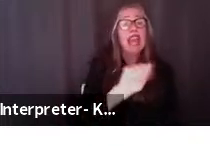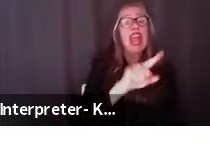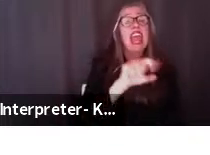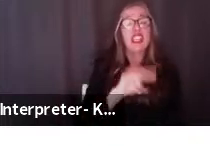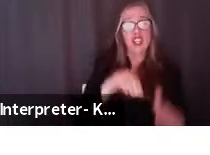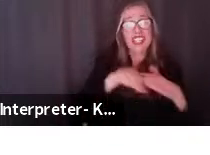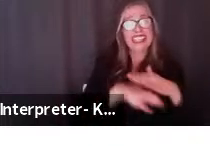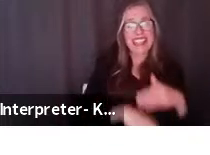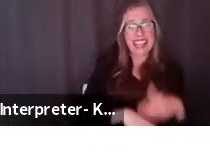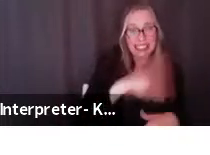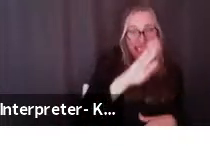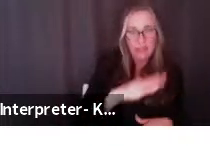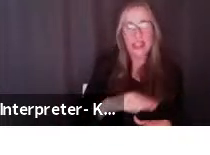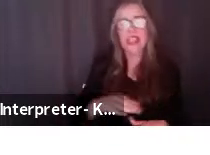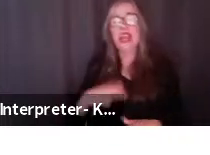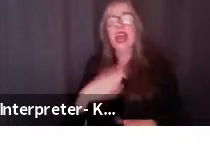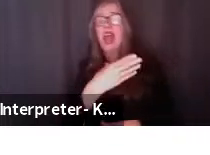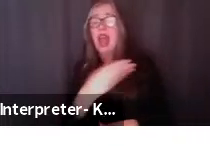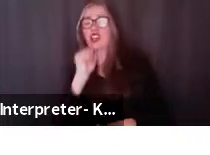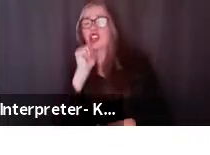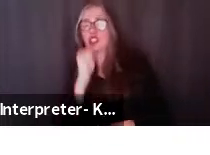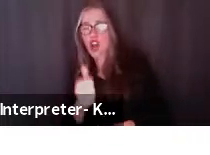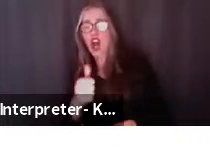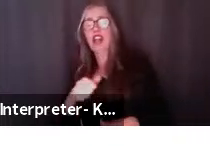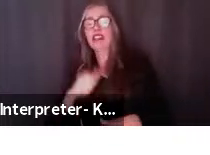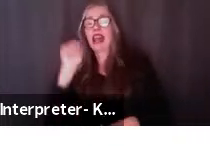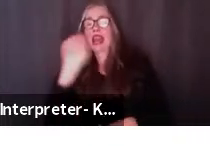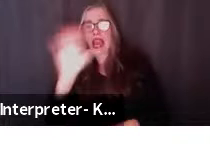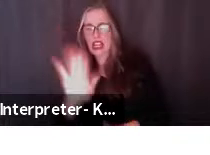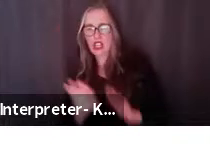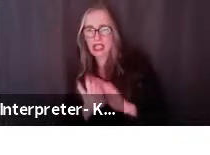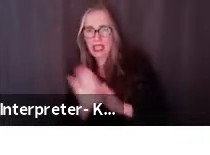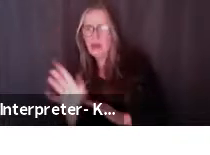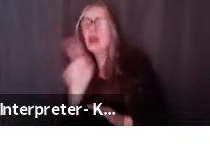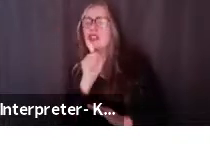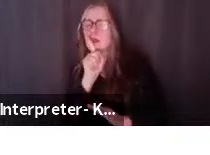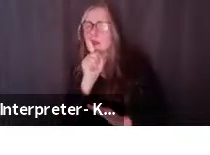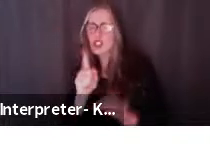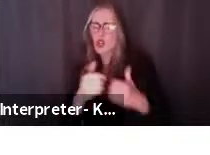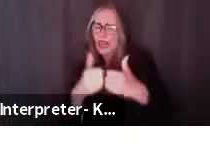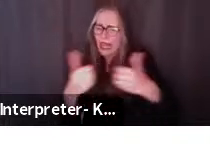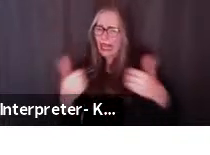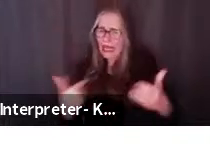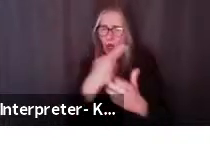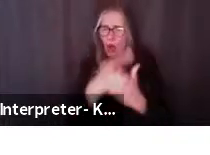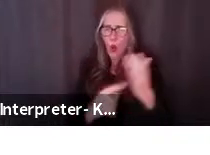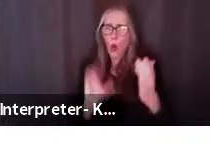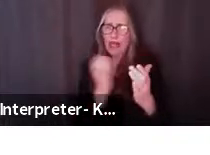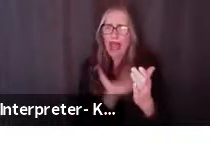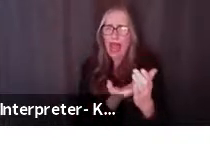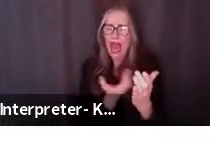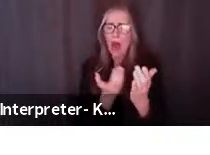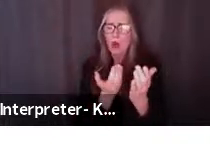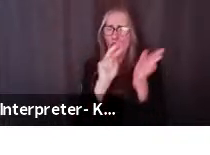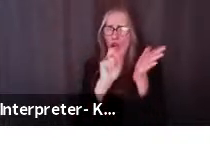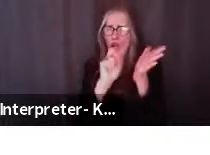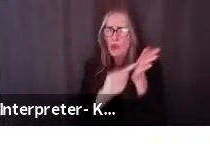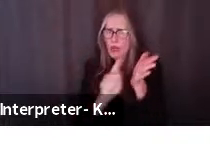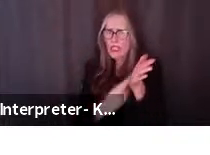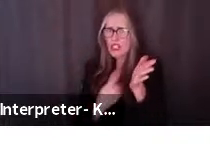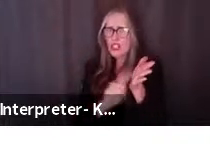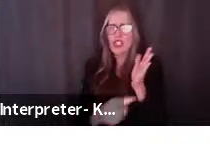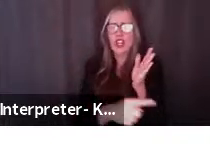instead of asian and non-asian in order to be clear about what our classifications capture and how best to interpret the results